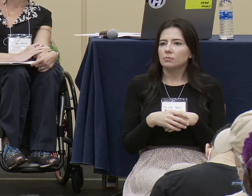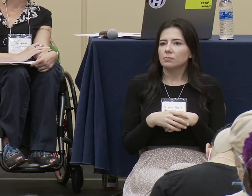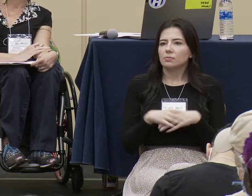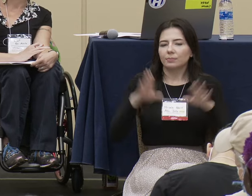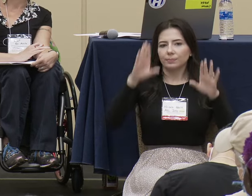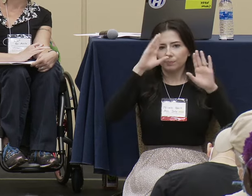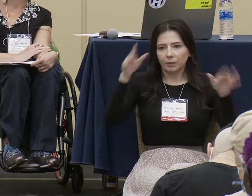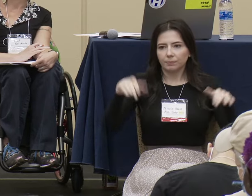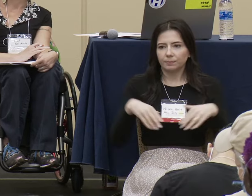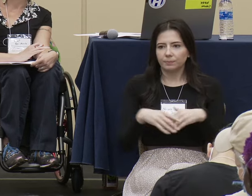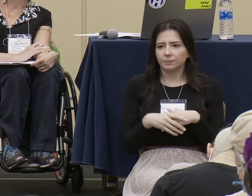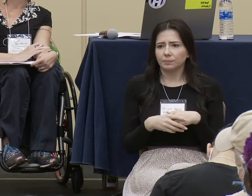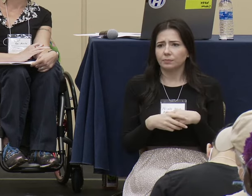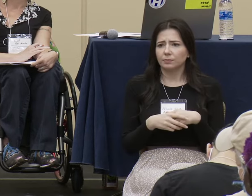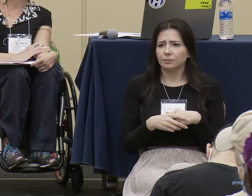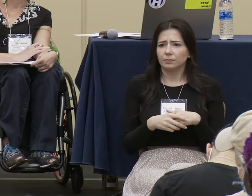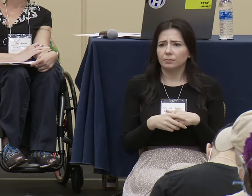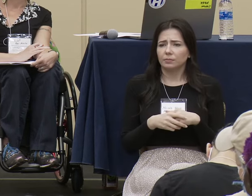Hi. Oh.